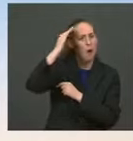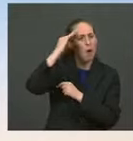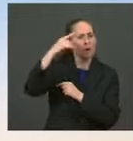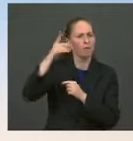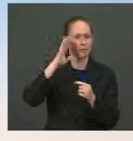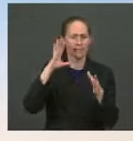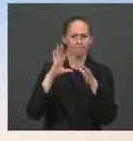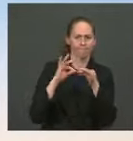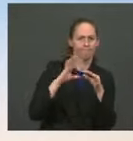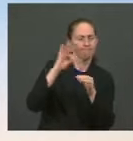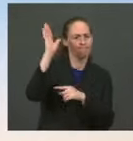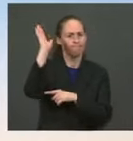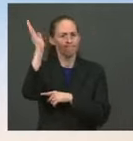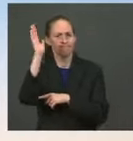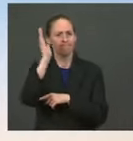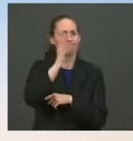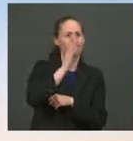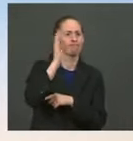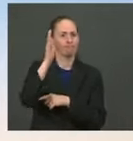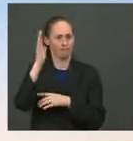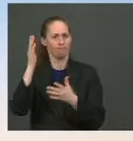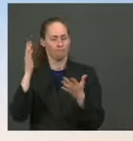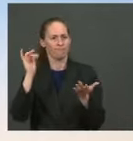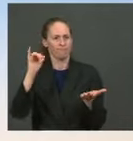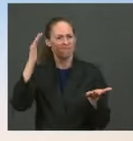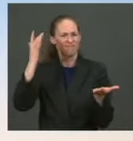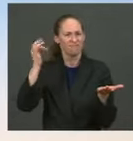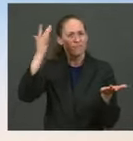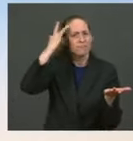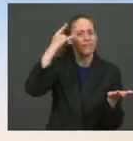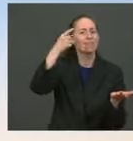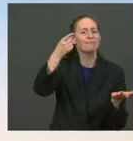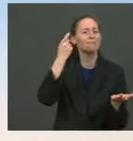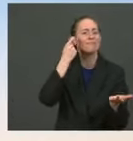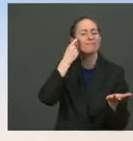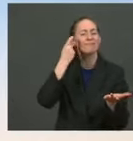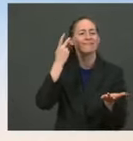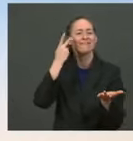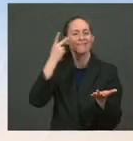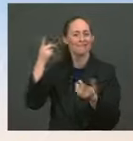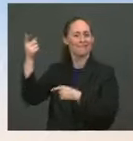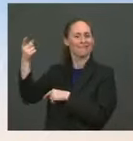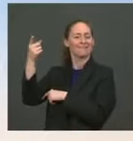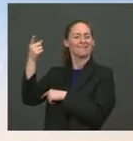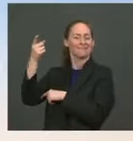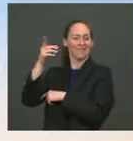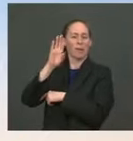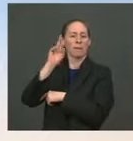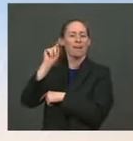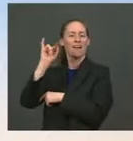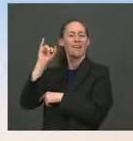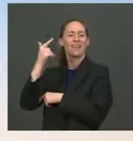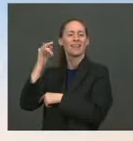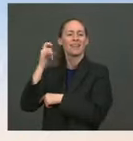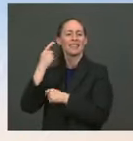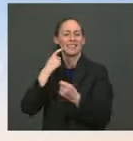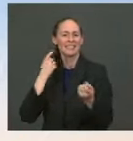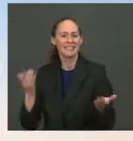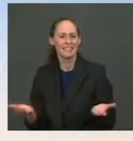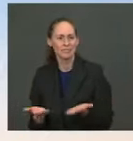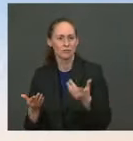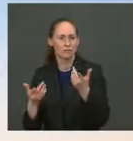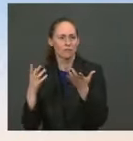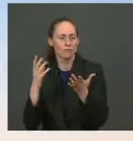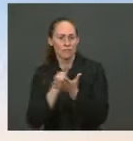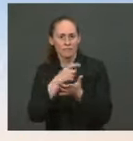of the reasons we had Secretary Buttigieg here. That's one of the reasons we had Secretary Raimondo, because you all are writing about this and people are watching, and we